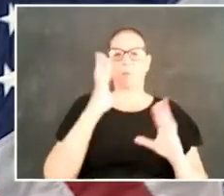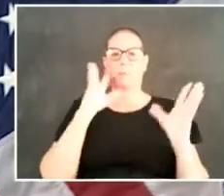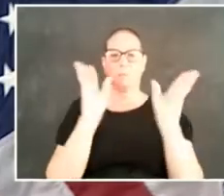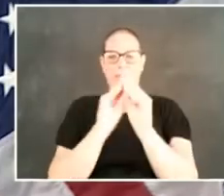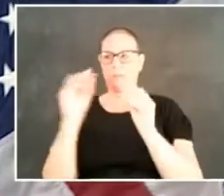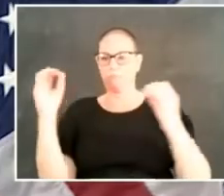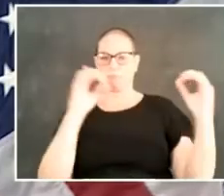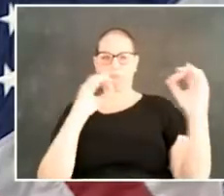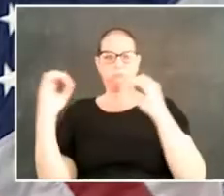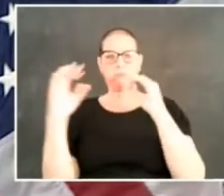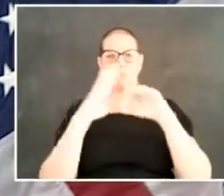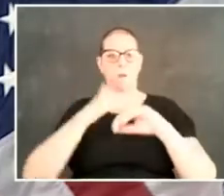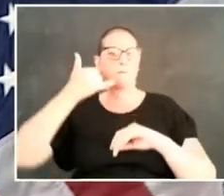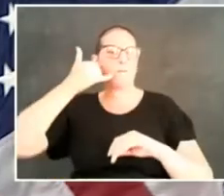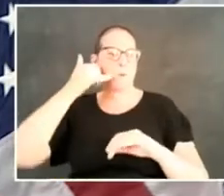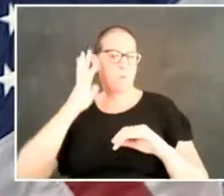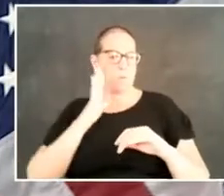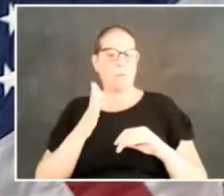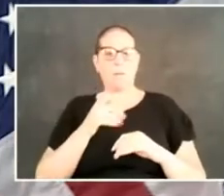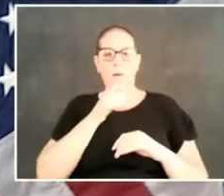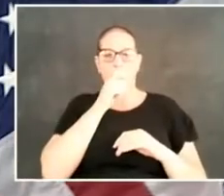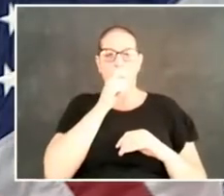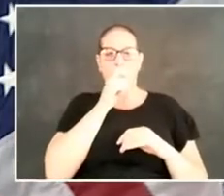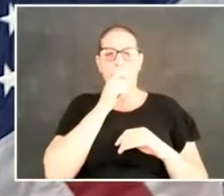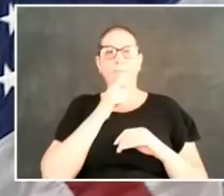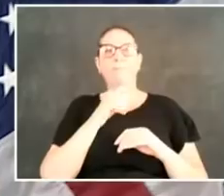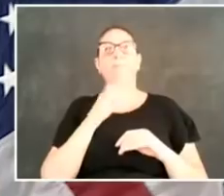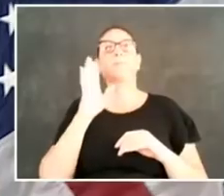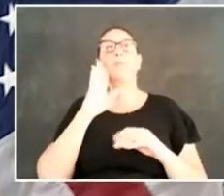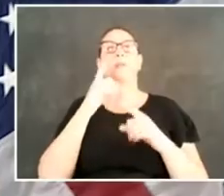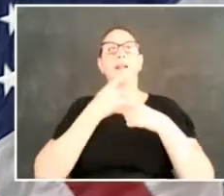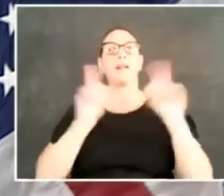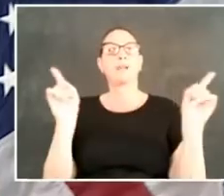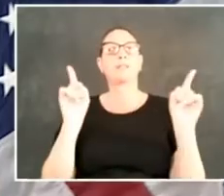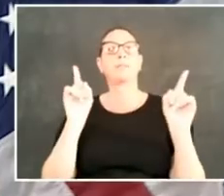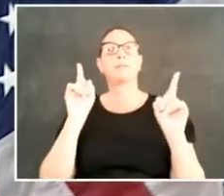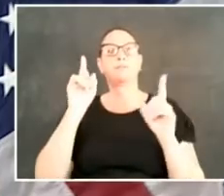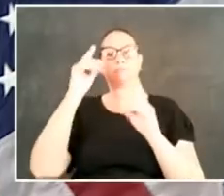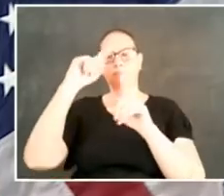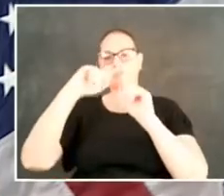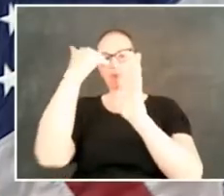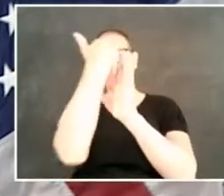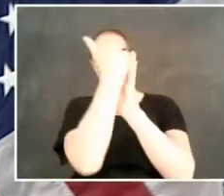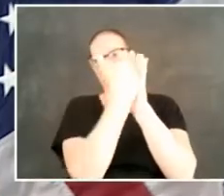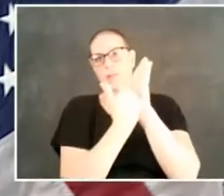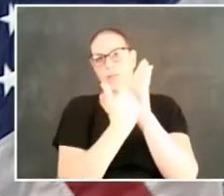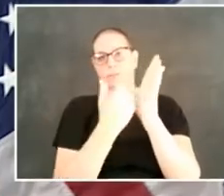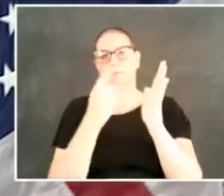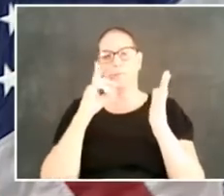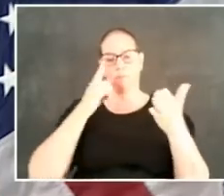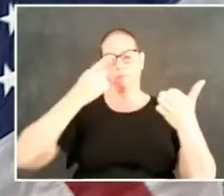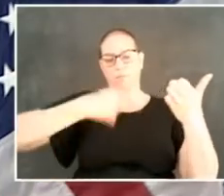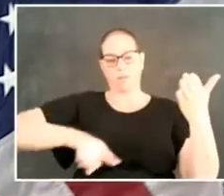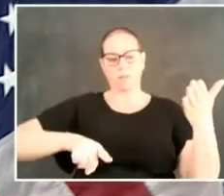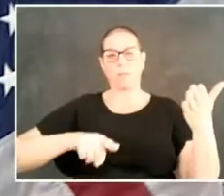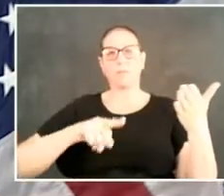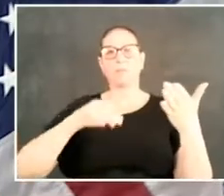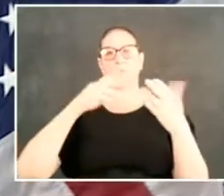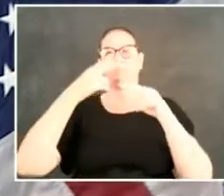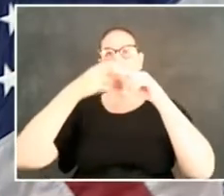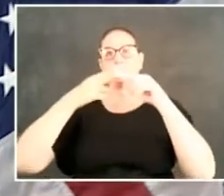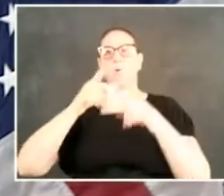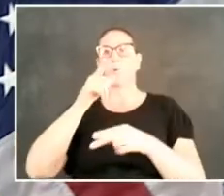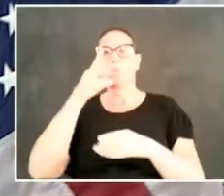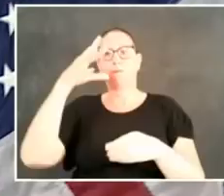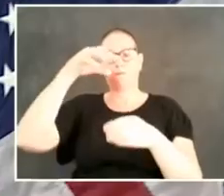week. They'll all be announced this coming week and get immediately to work. And they will be crucial to the restart to begin